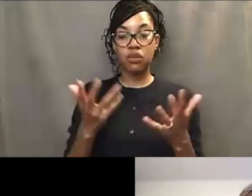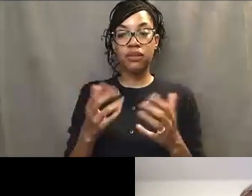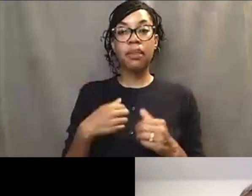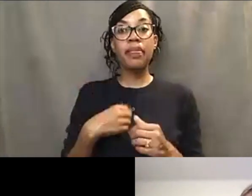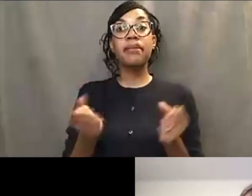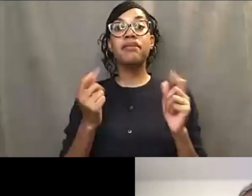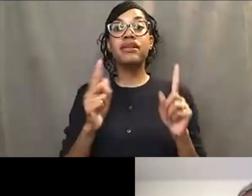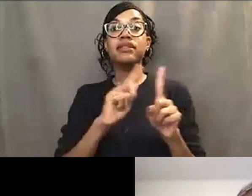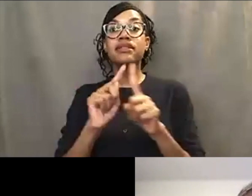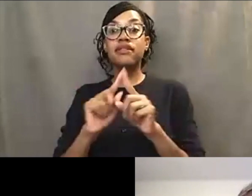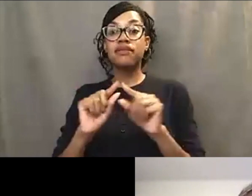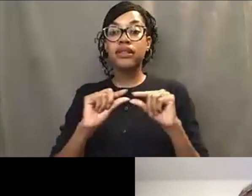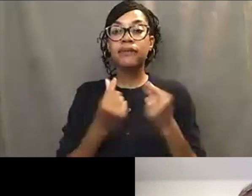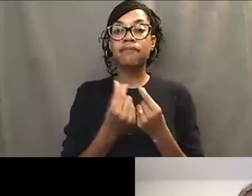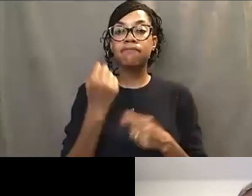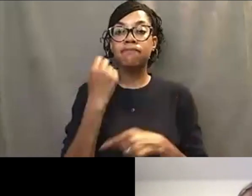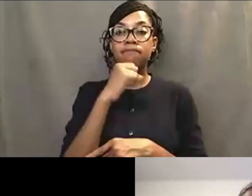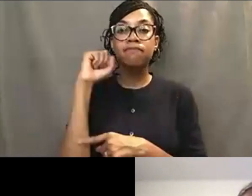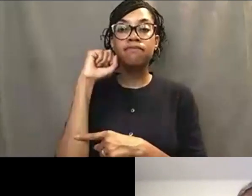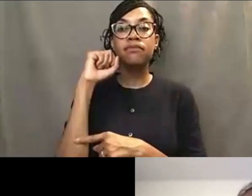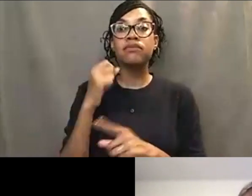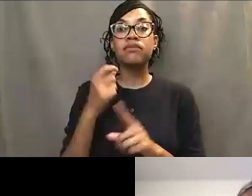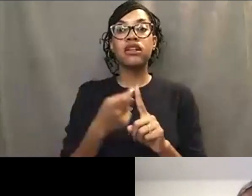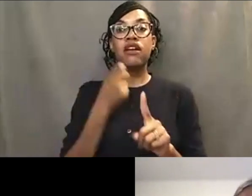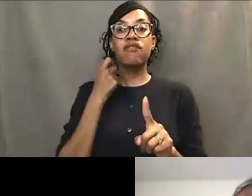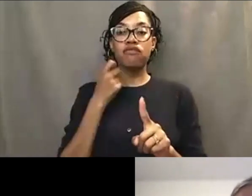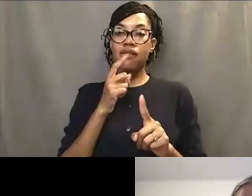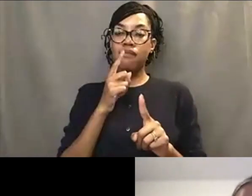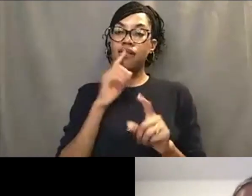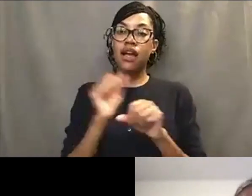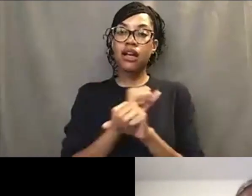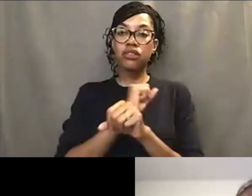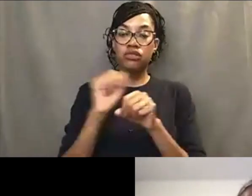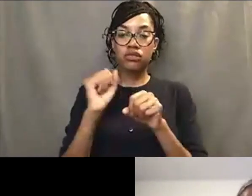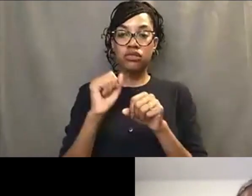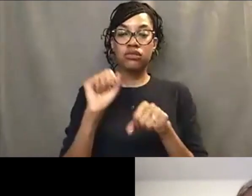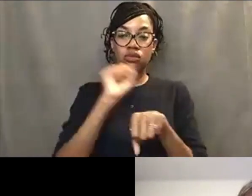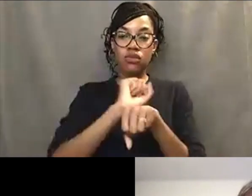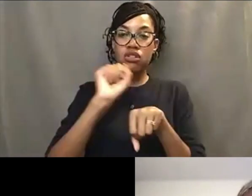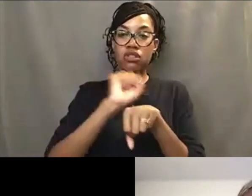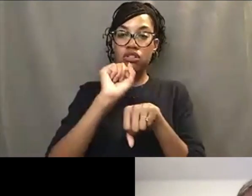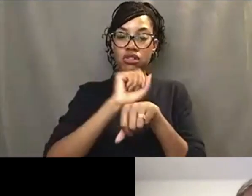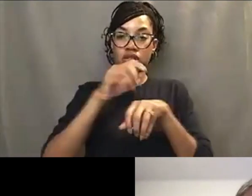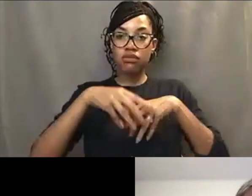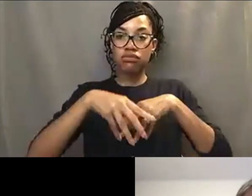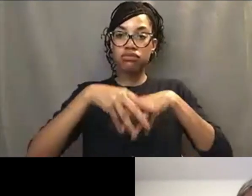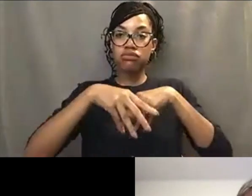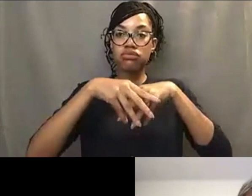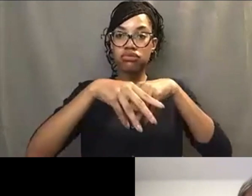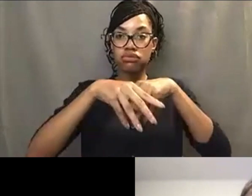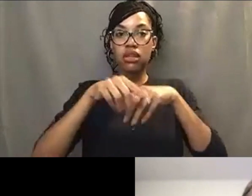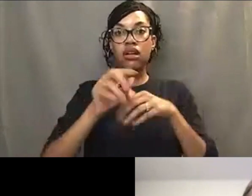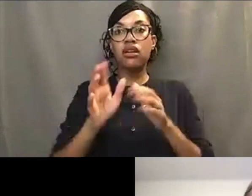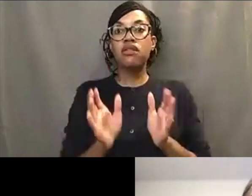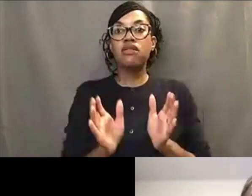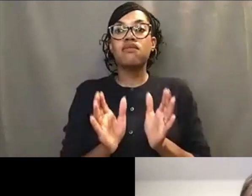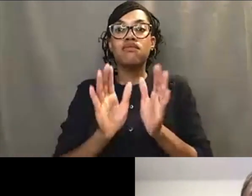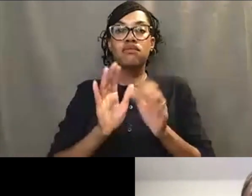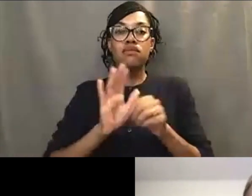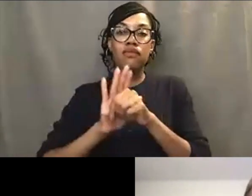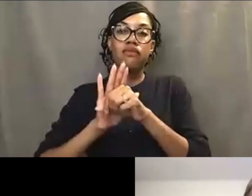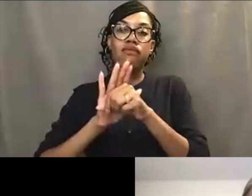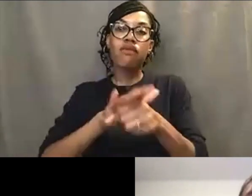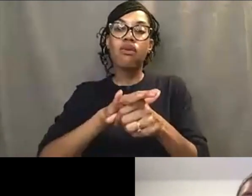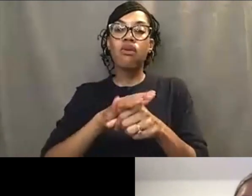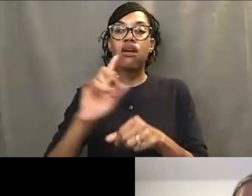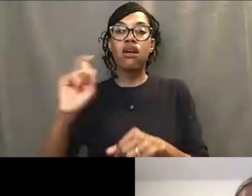stem from rank and file organizing that pushes leadership to take more militant, democratic, and radical action for social